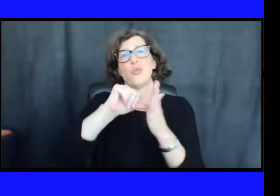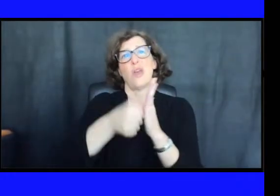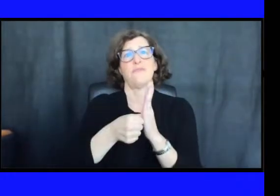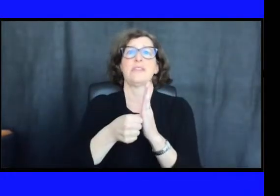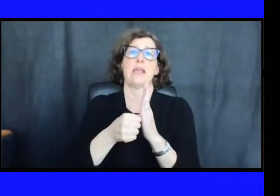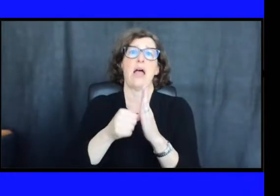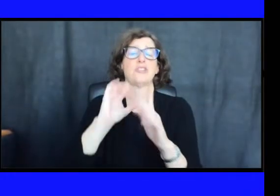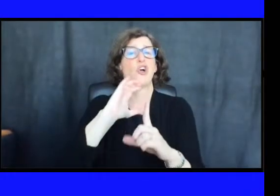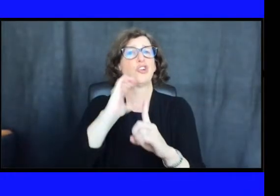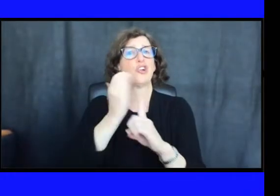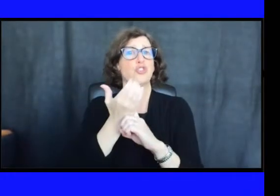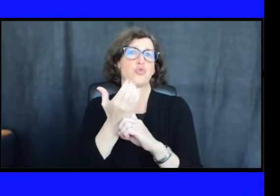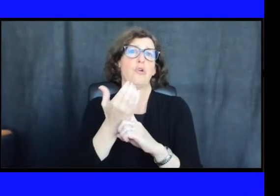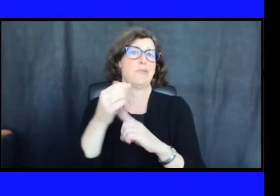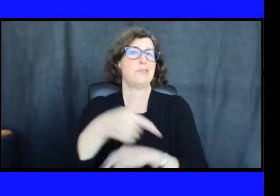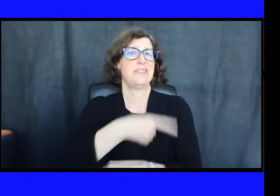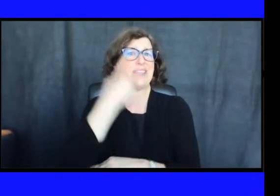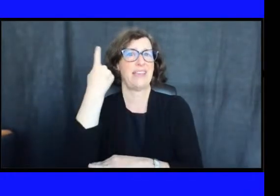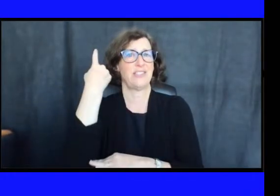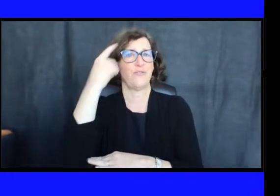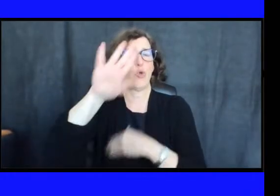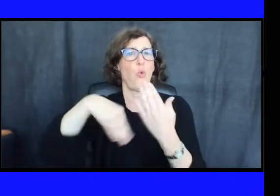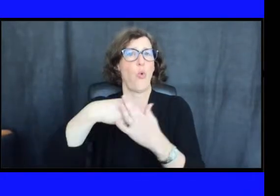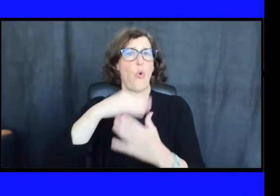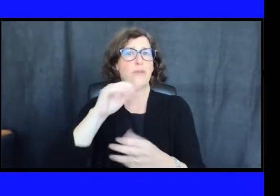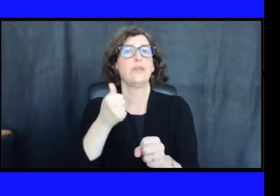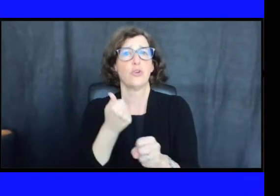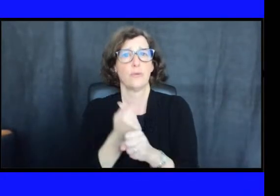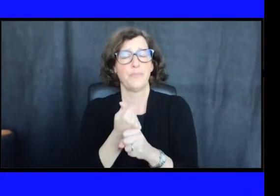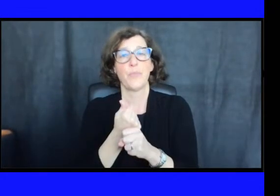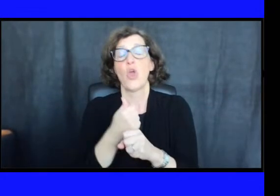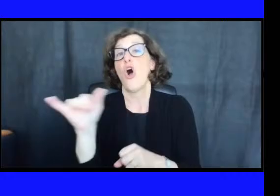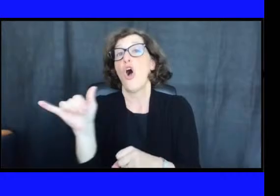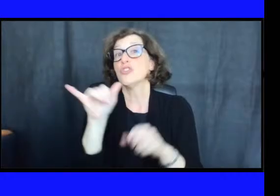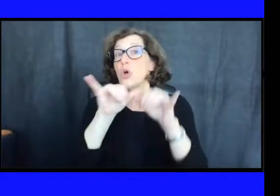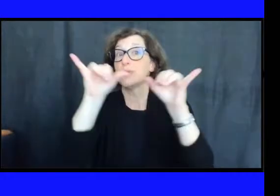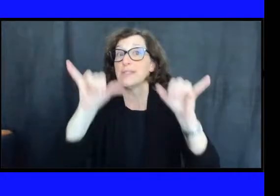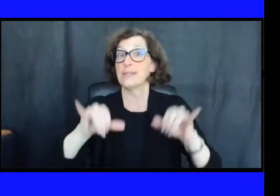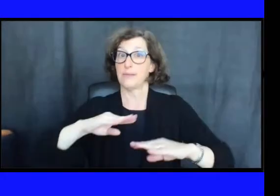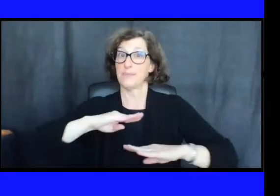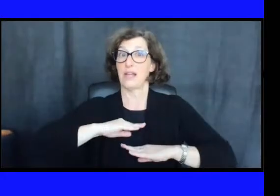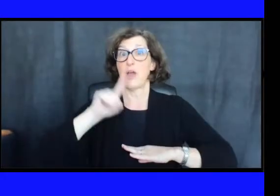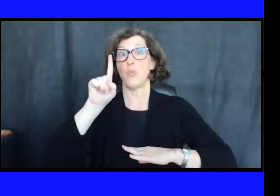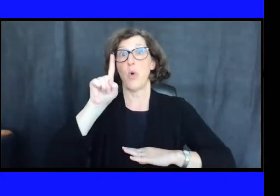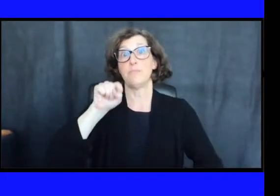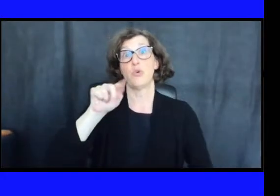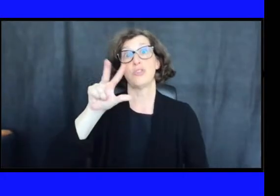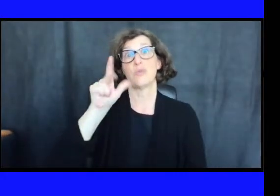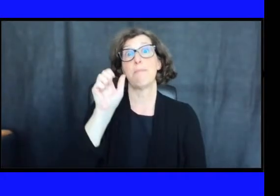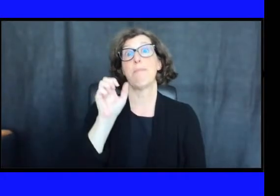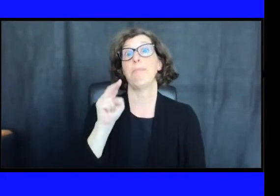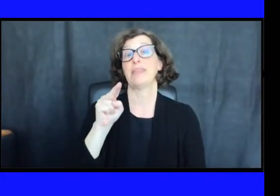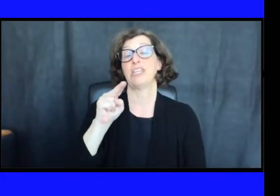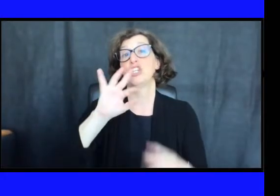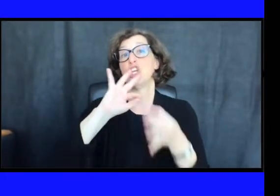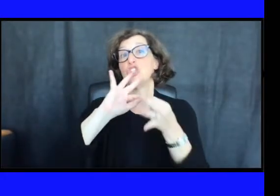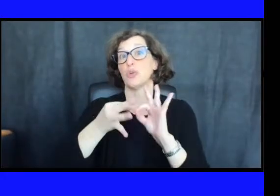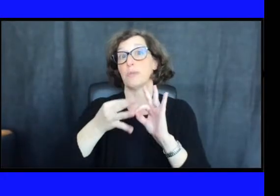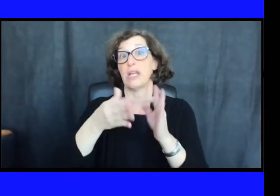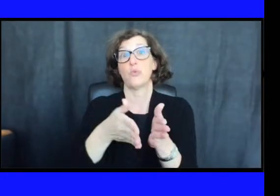LGBTQ Health Equity Certificate Program, and launching a volunteer in-house interpreter skills training for bilingual